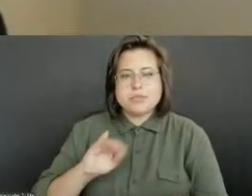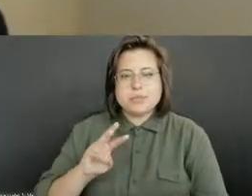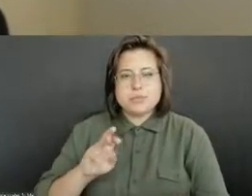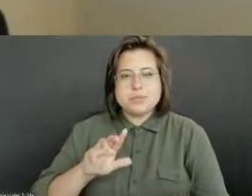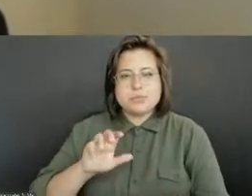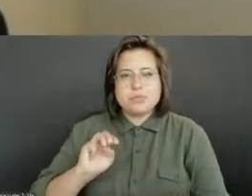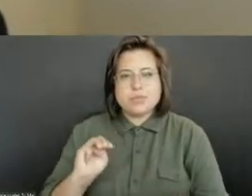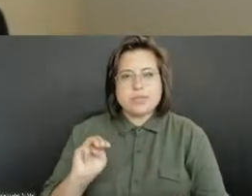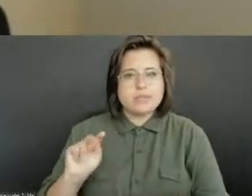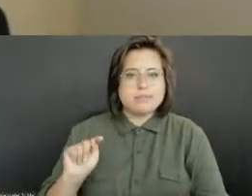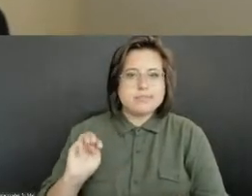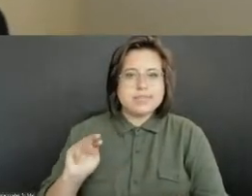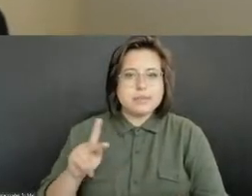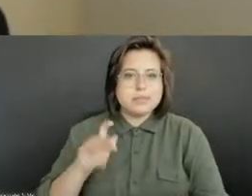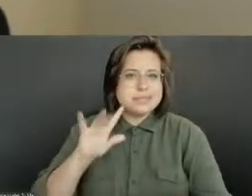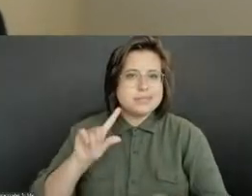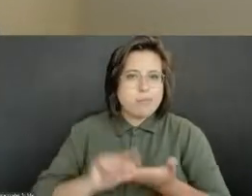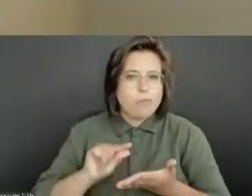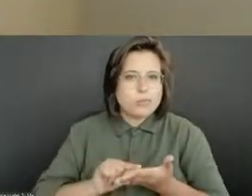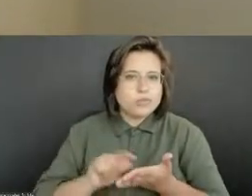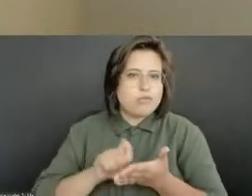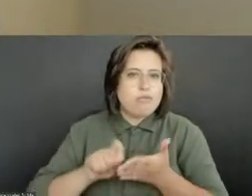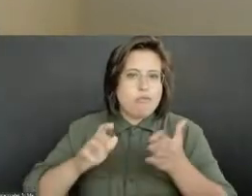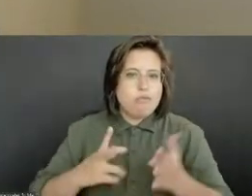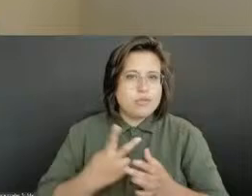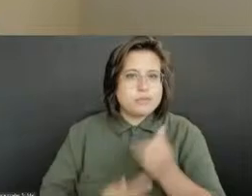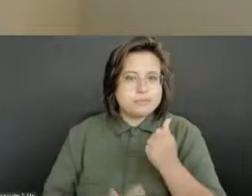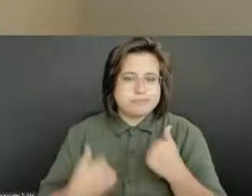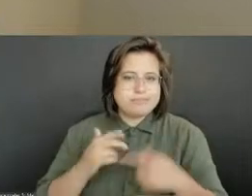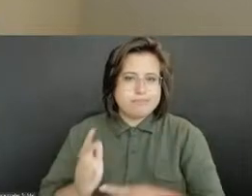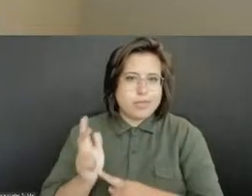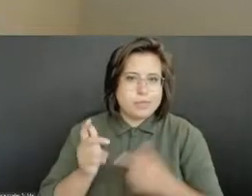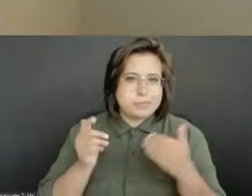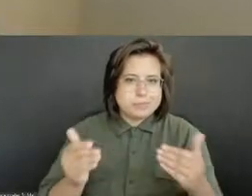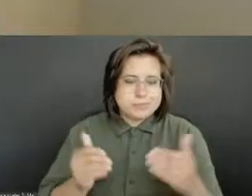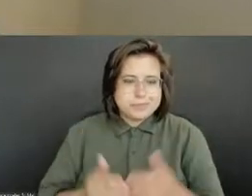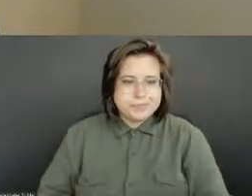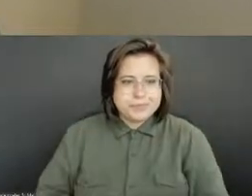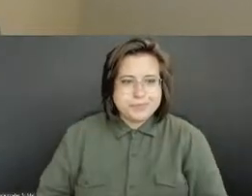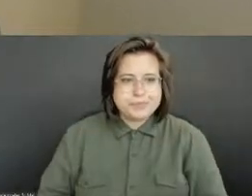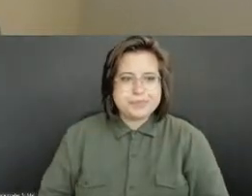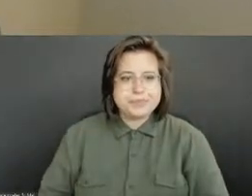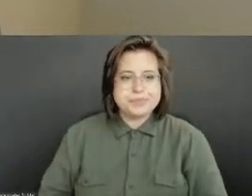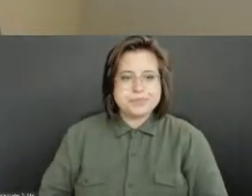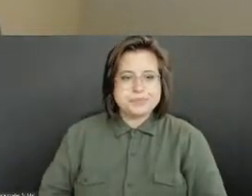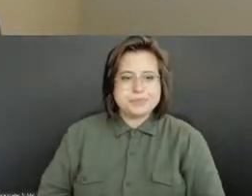author. Mr. Templeton, you have 3 minutes, and please proceed.